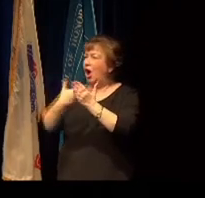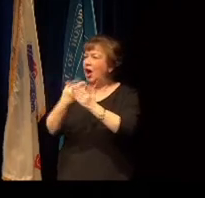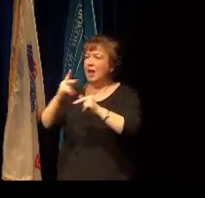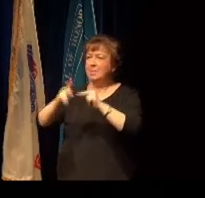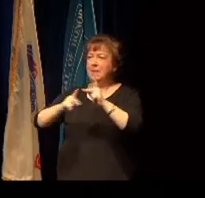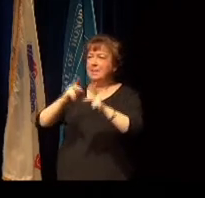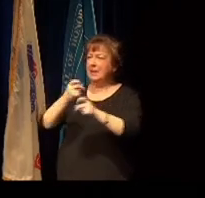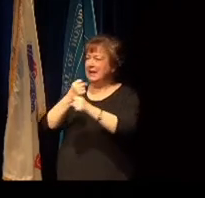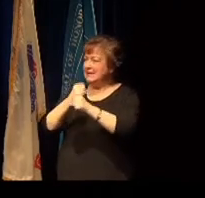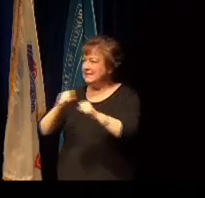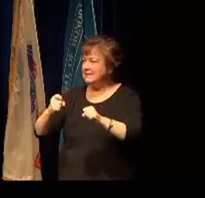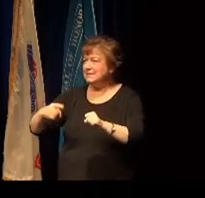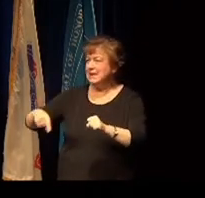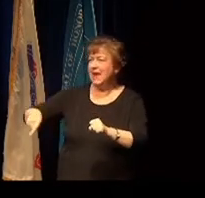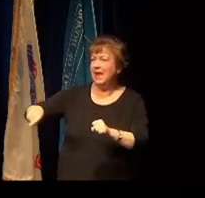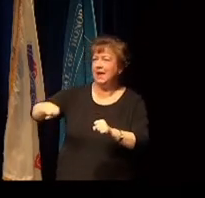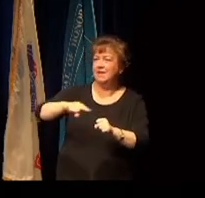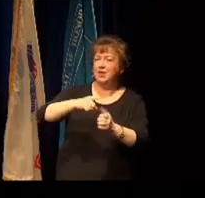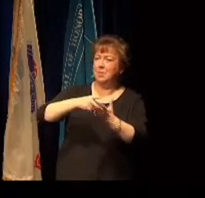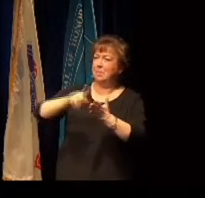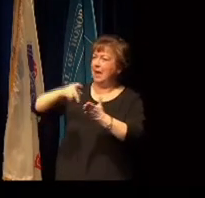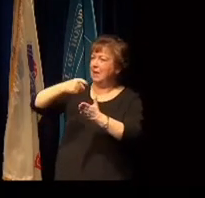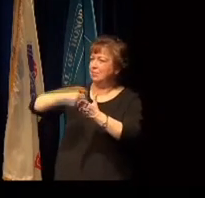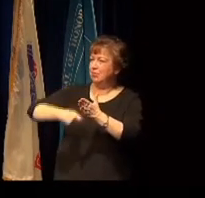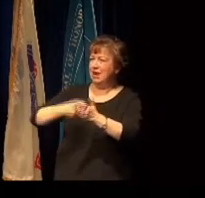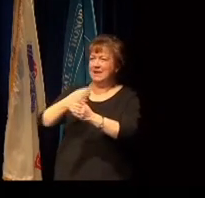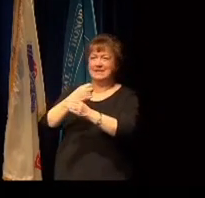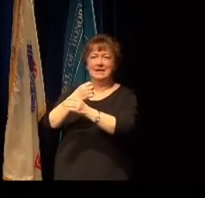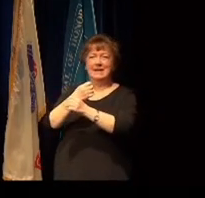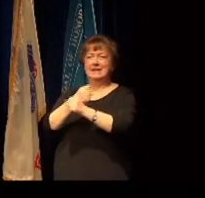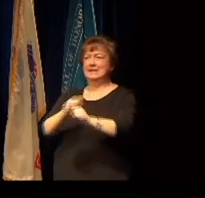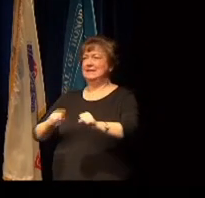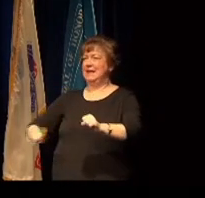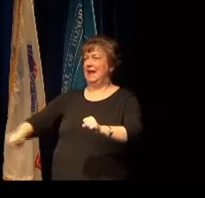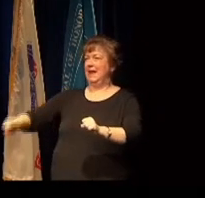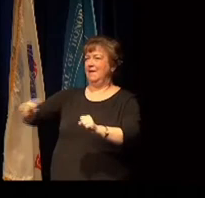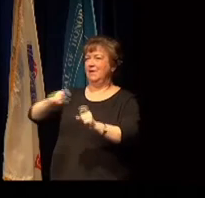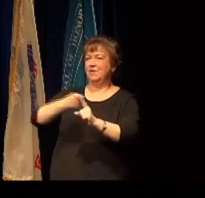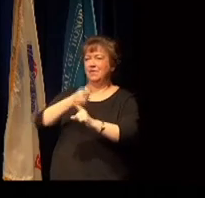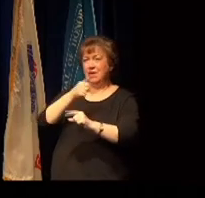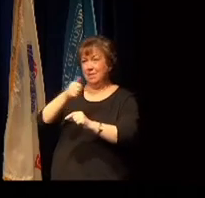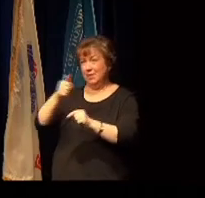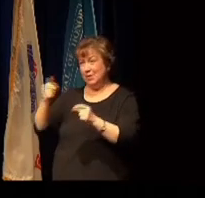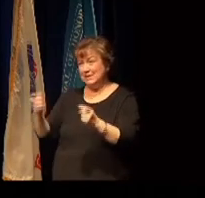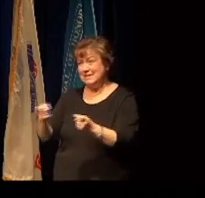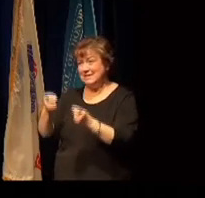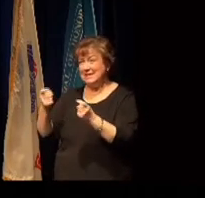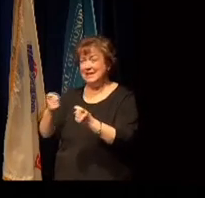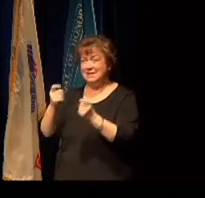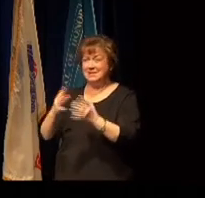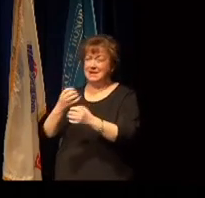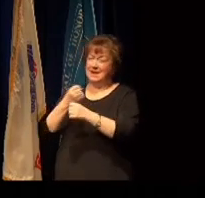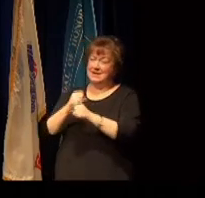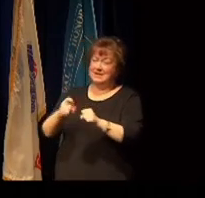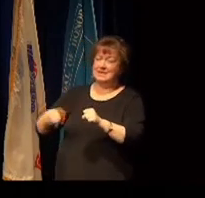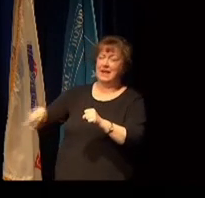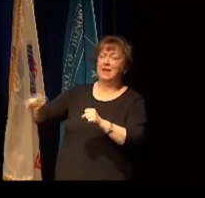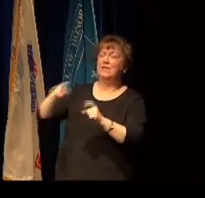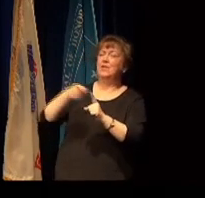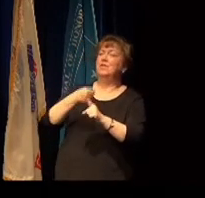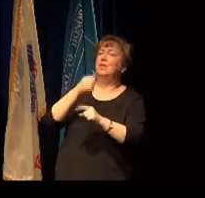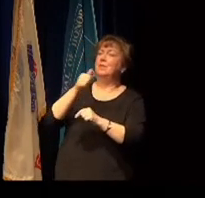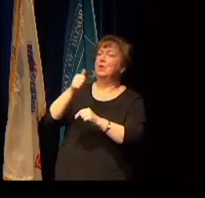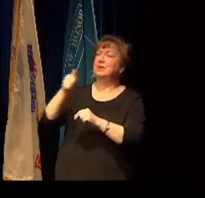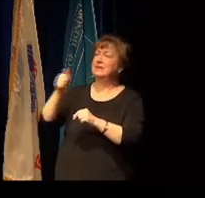to save you from your sins, to save you from yourself. And he's paid the price. All you have to do is